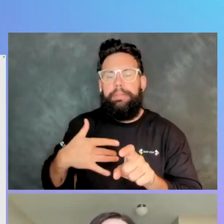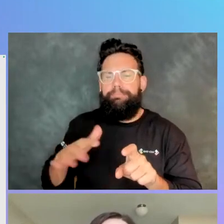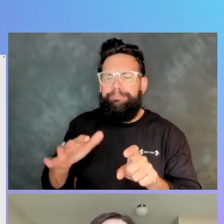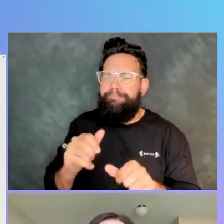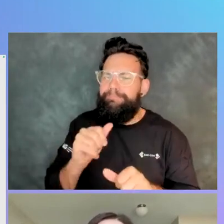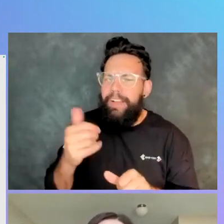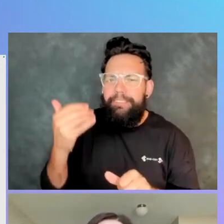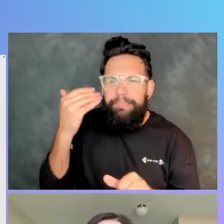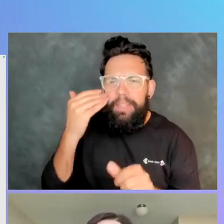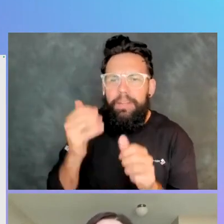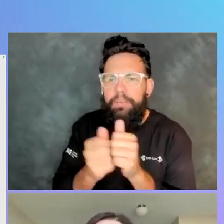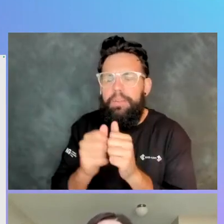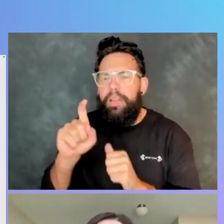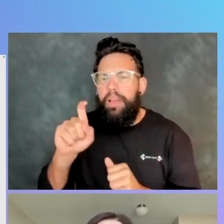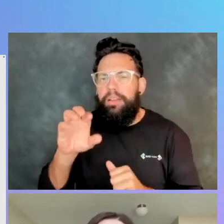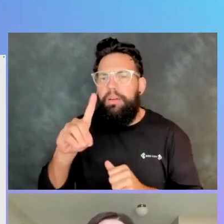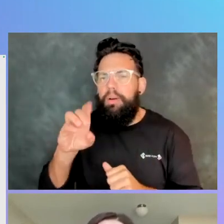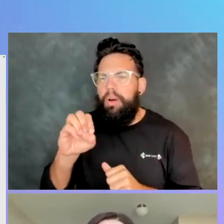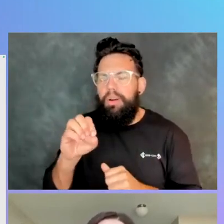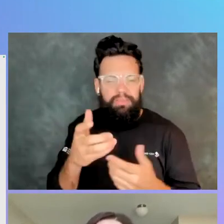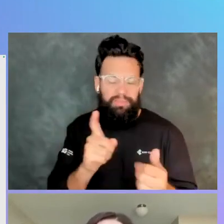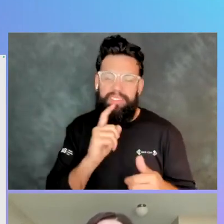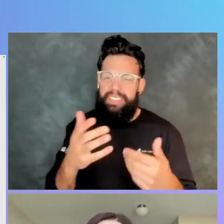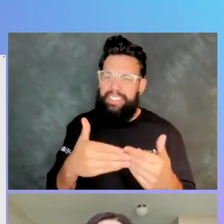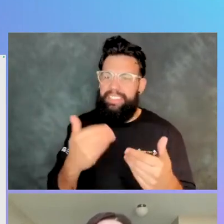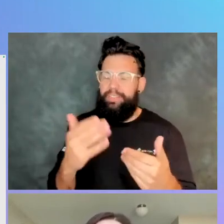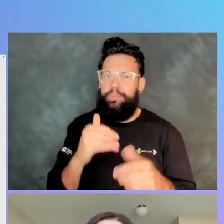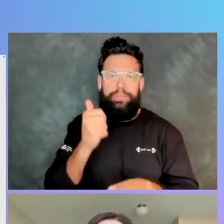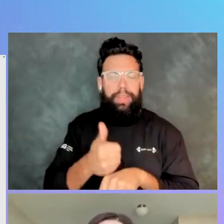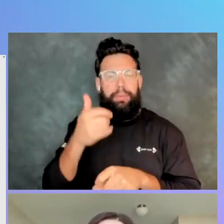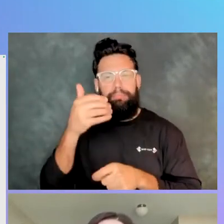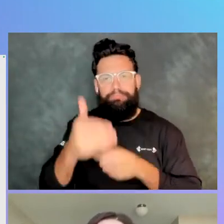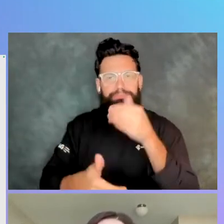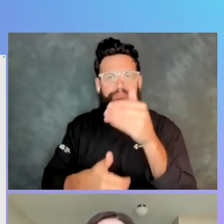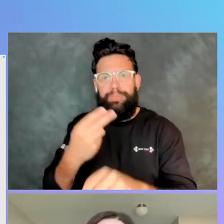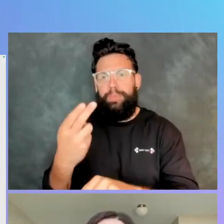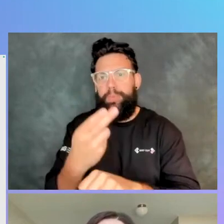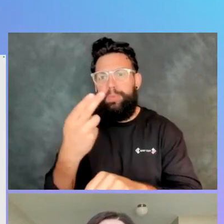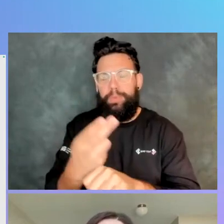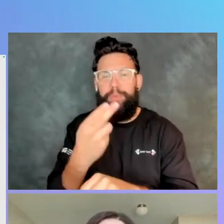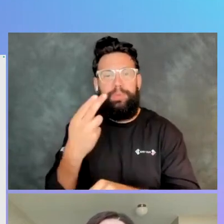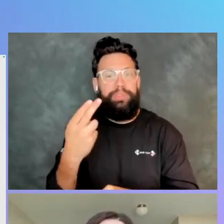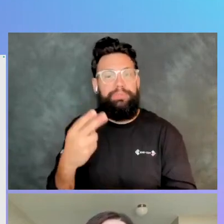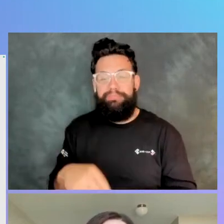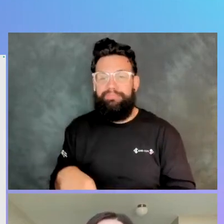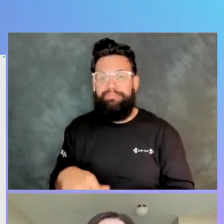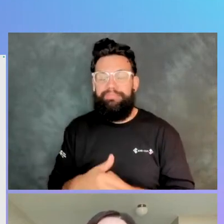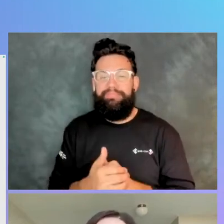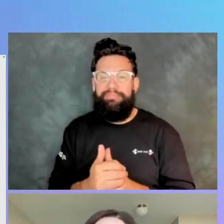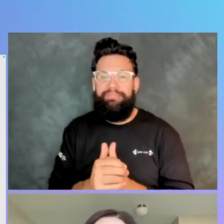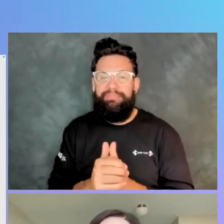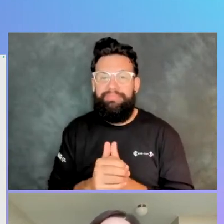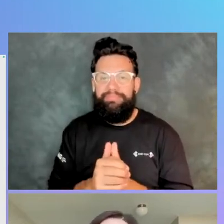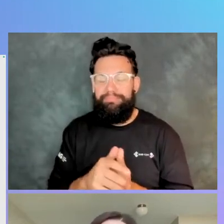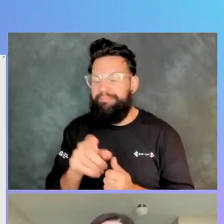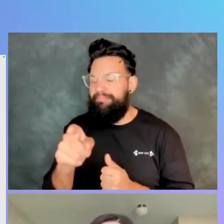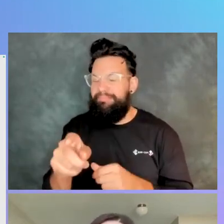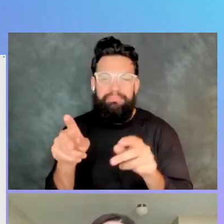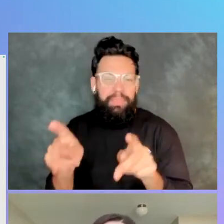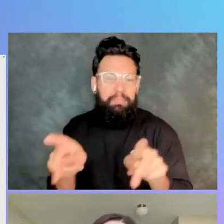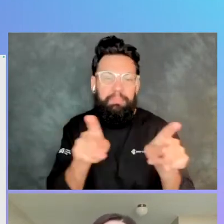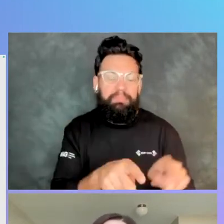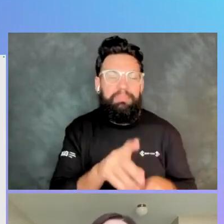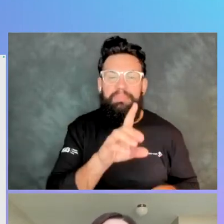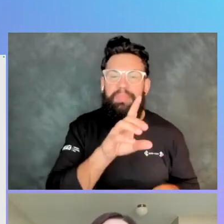get up and running. It's really easy to set up. Working in that file is really just like working in like a document editor. You add